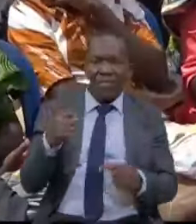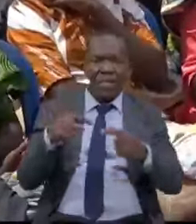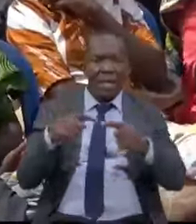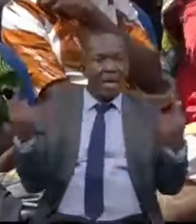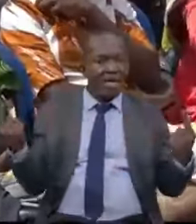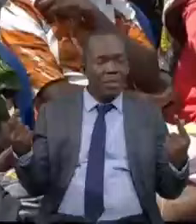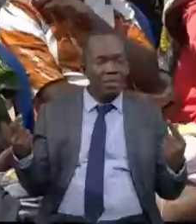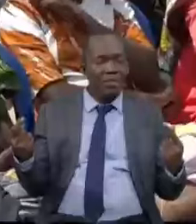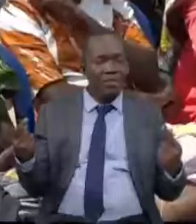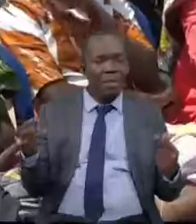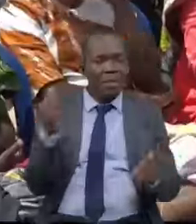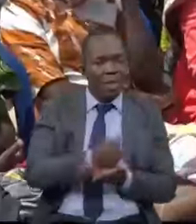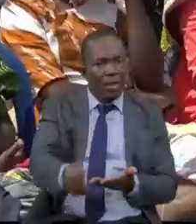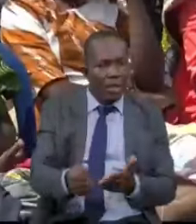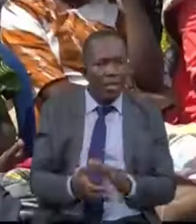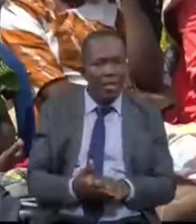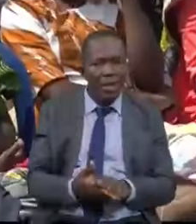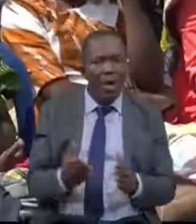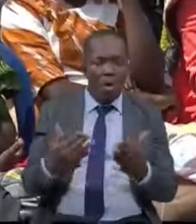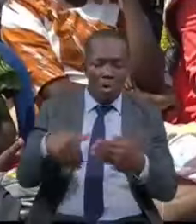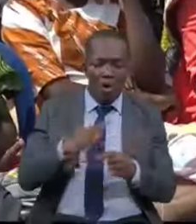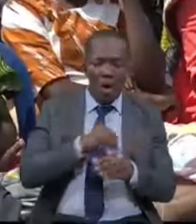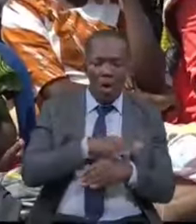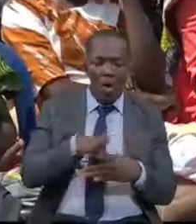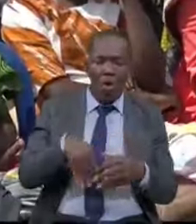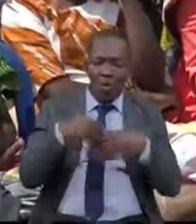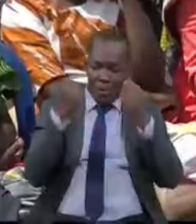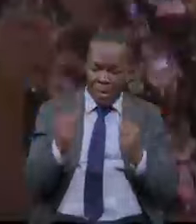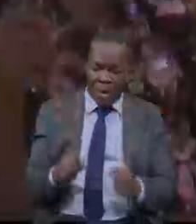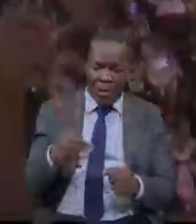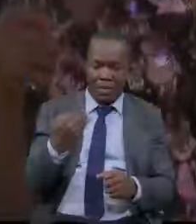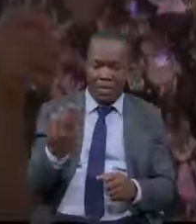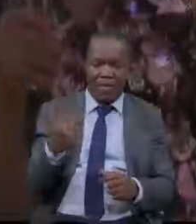Over all the power of the enemy.